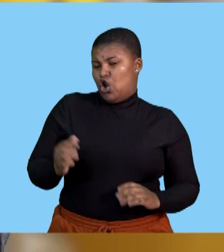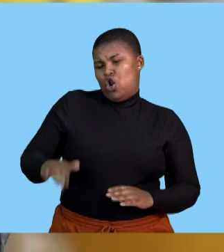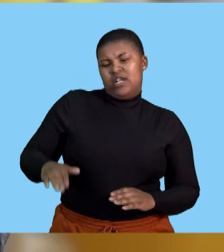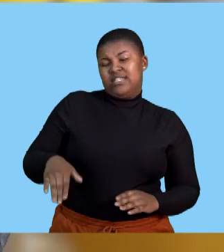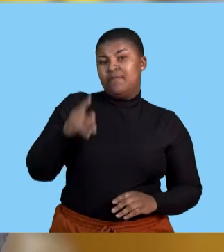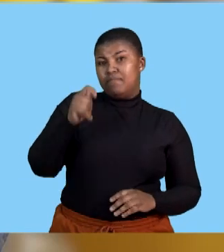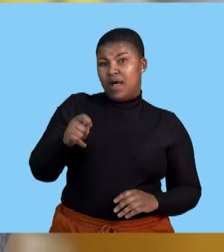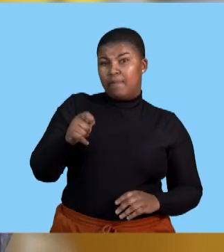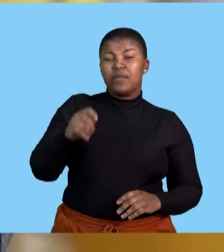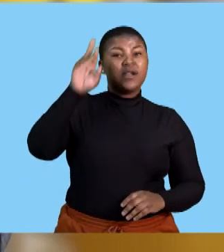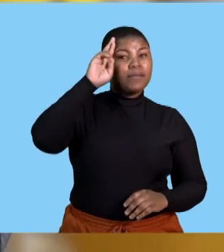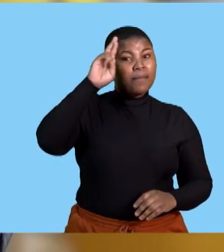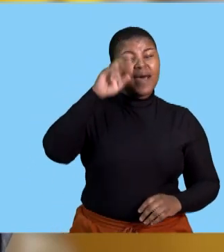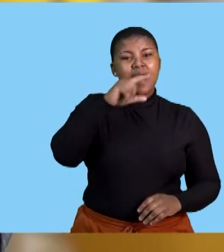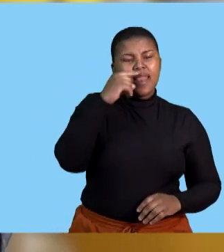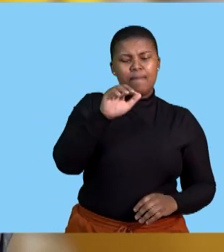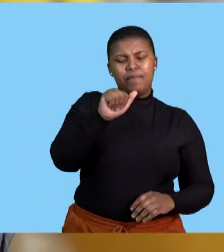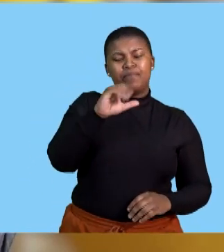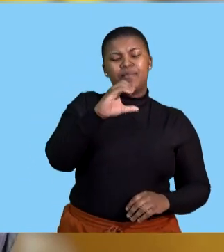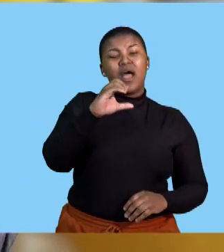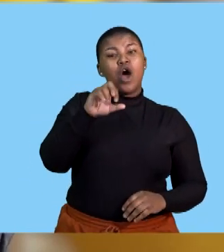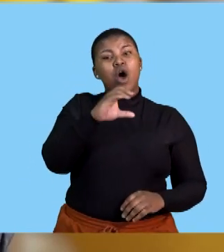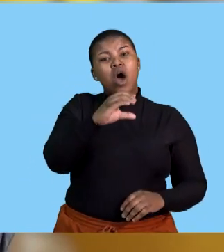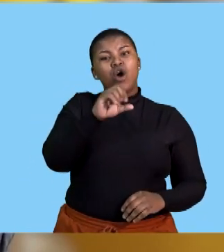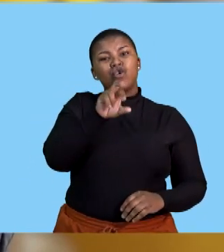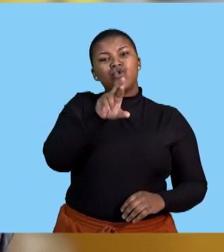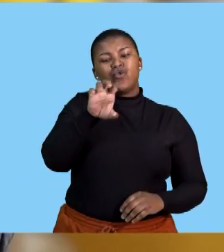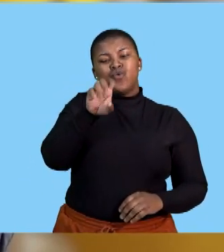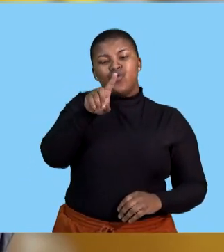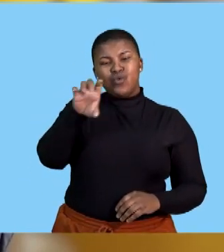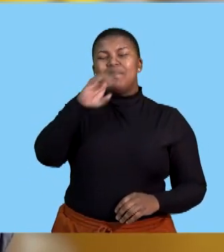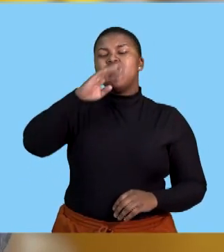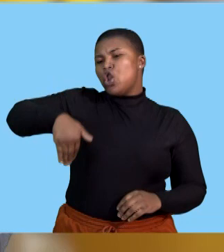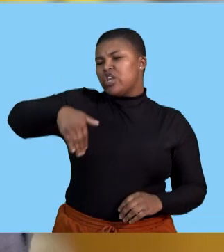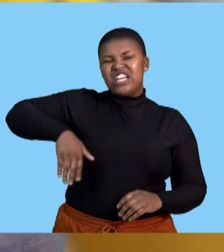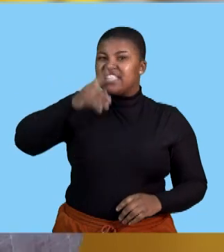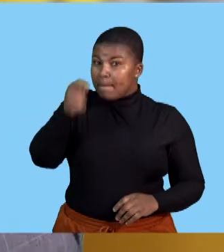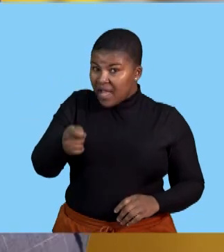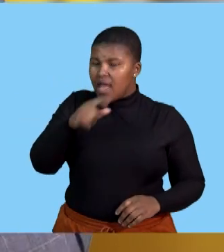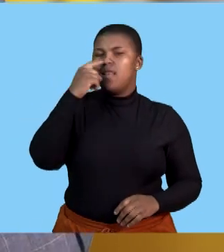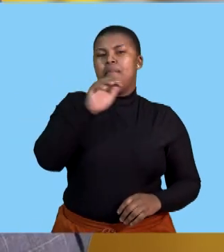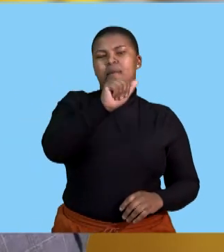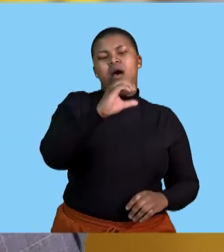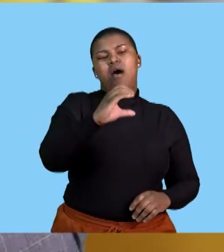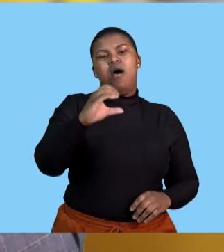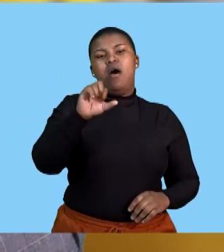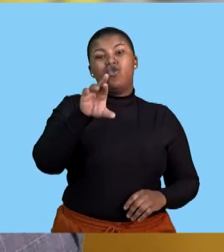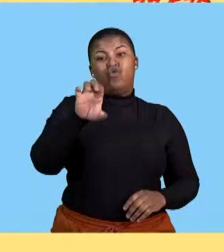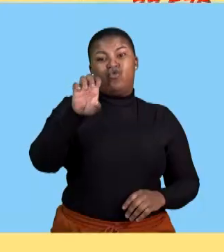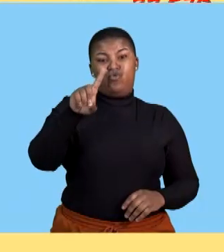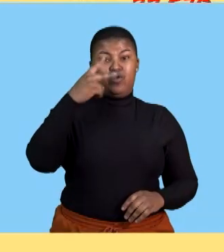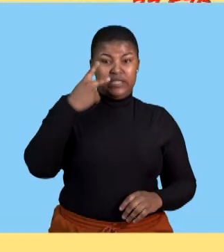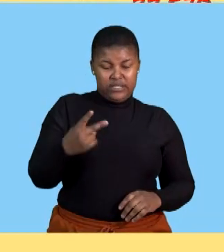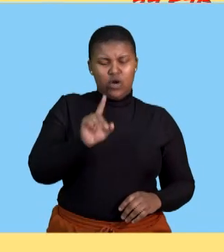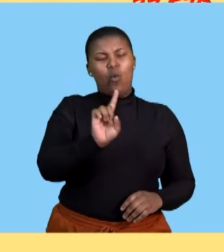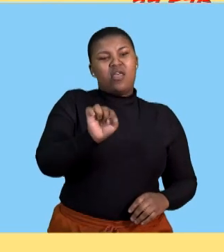expense, we then call it an accrued expense. We are still owing for that particular expense. So it goes under my trade and other payables. Hence